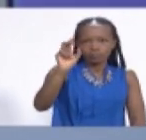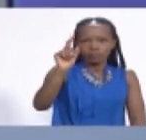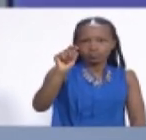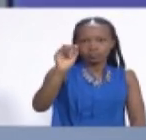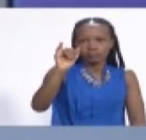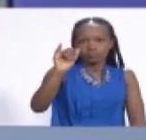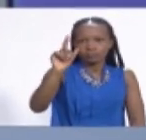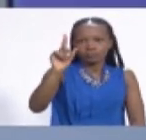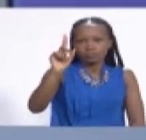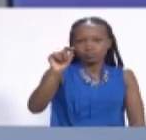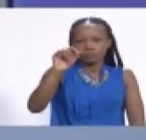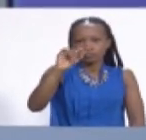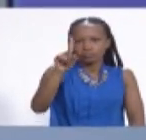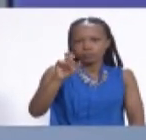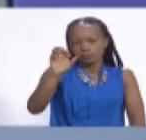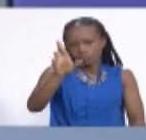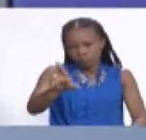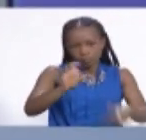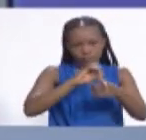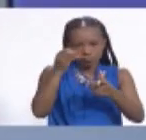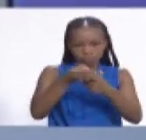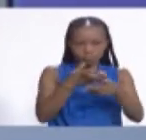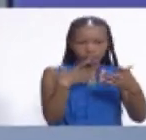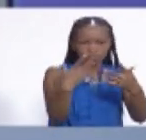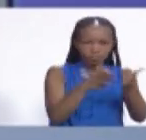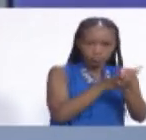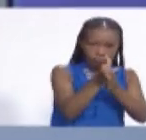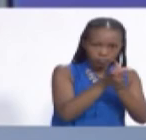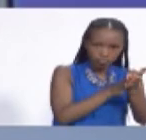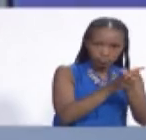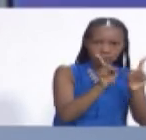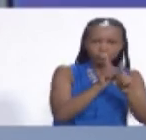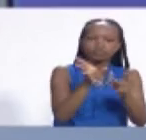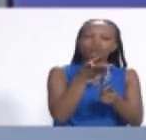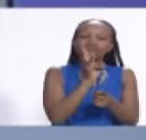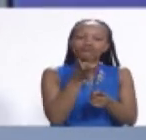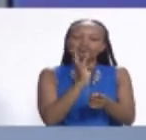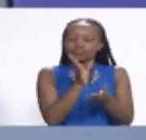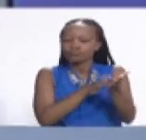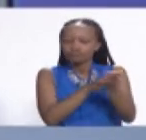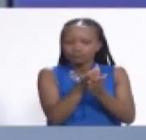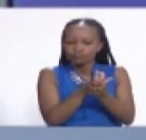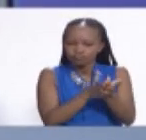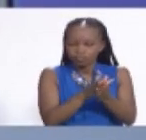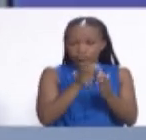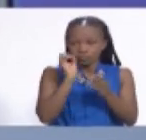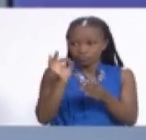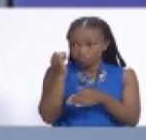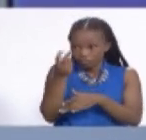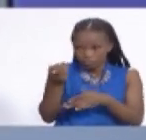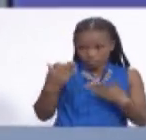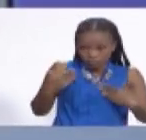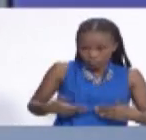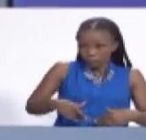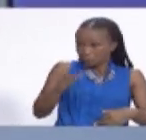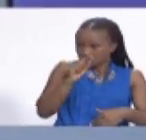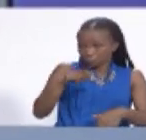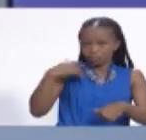to keep an eye if you notice a person has some of the symptoms, and of course stay away from them. But if you have the